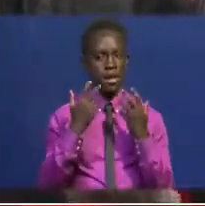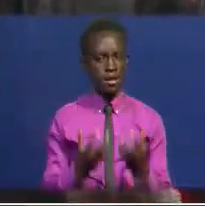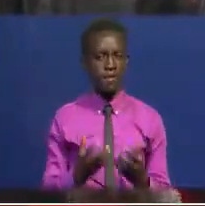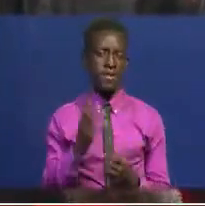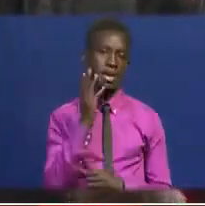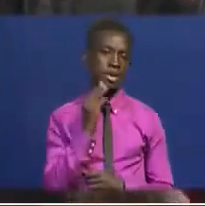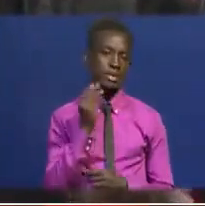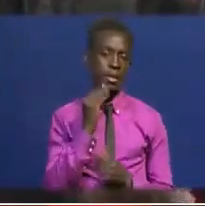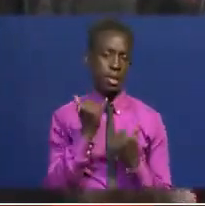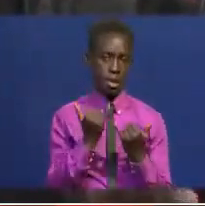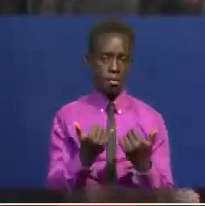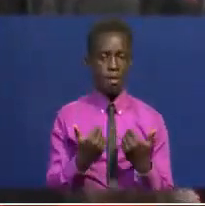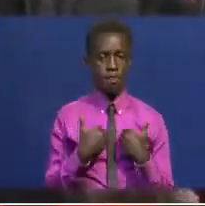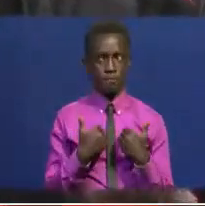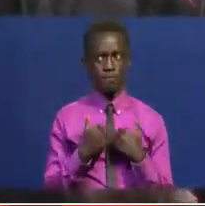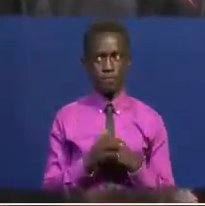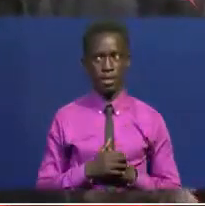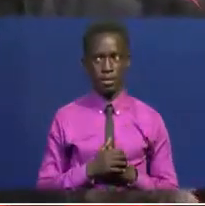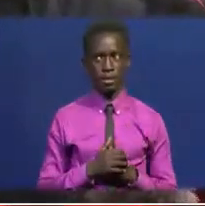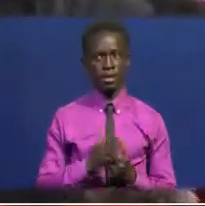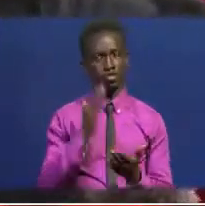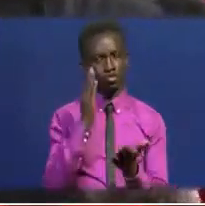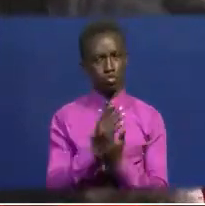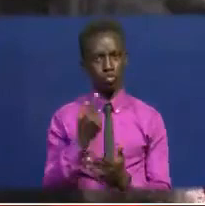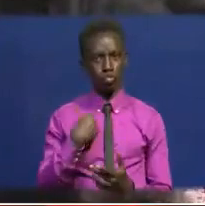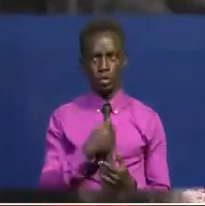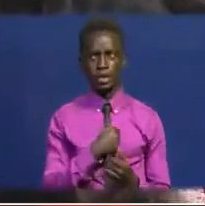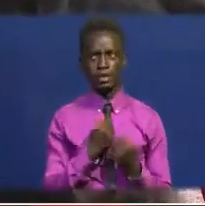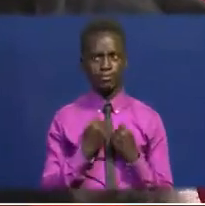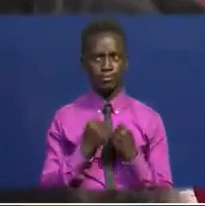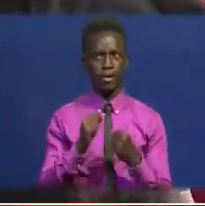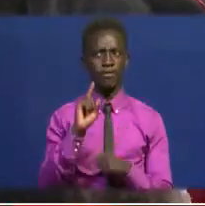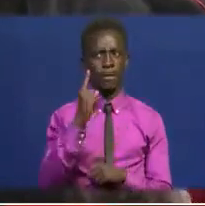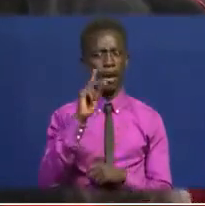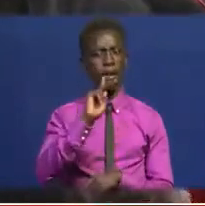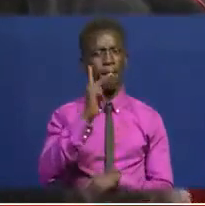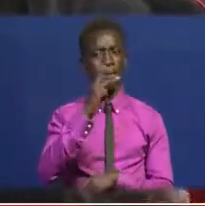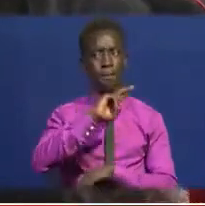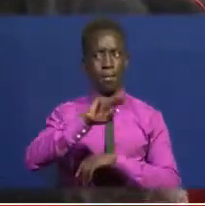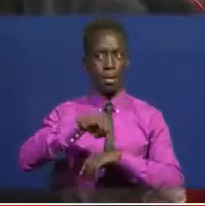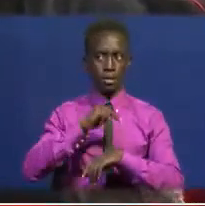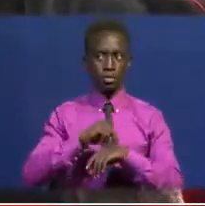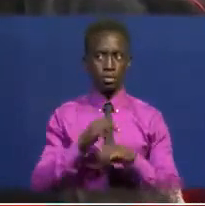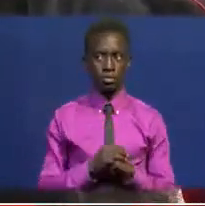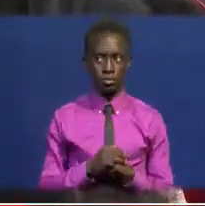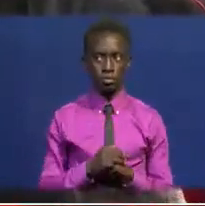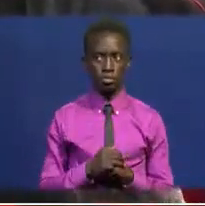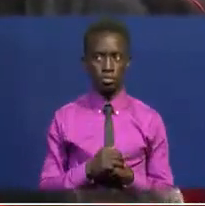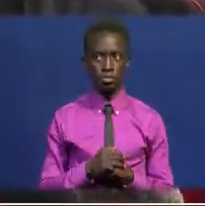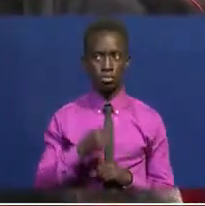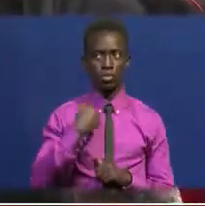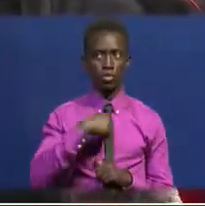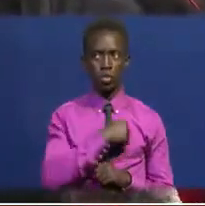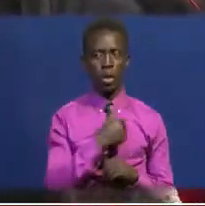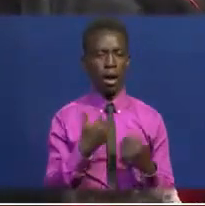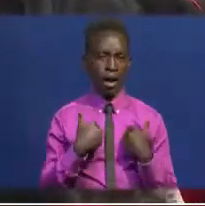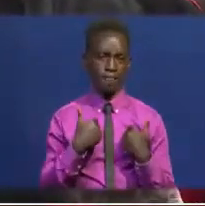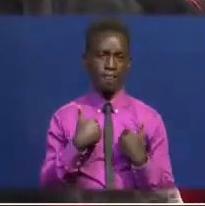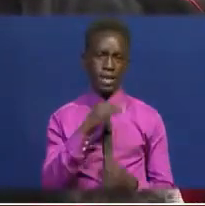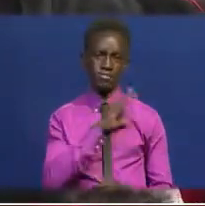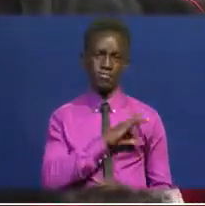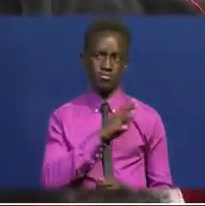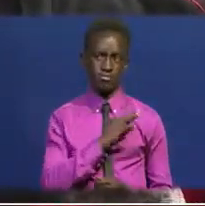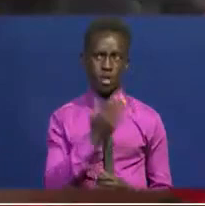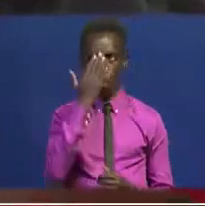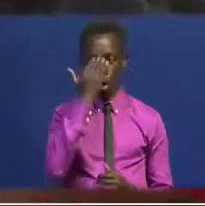immense experience now. Actually, we are running the first on Kenya National, so we have a little bit of advantage because we won't